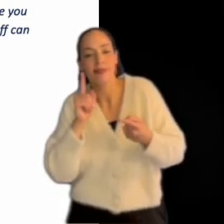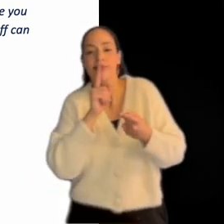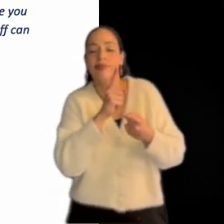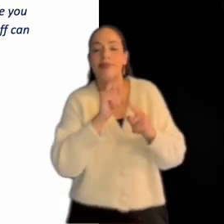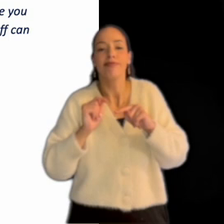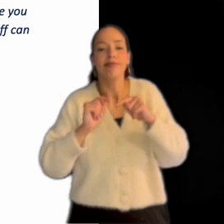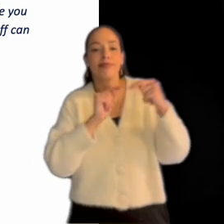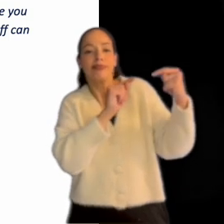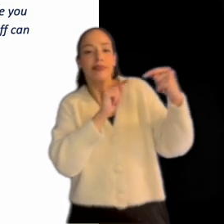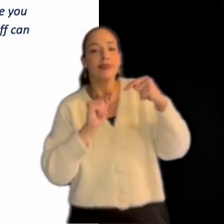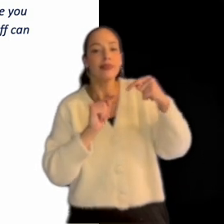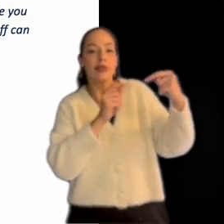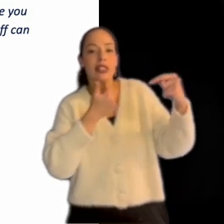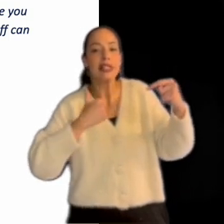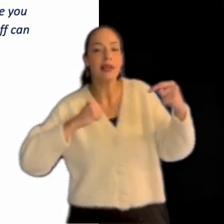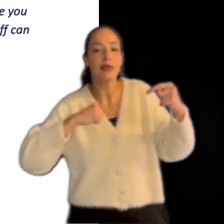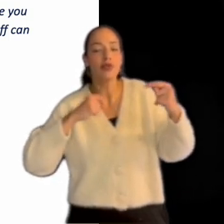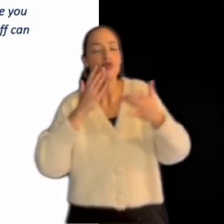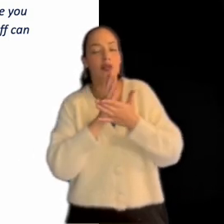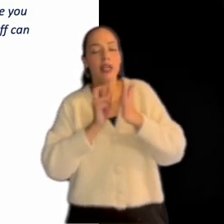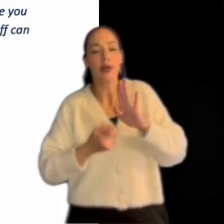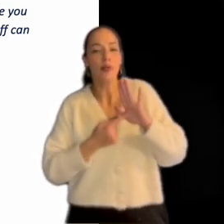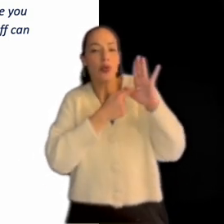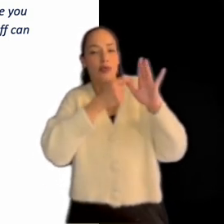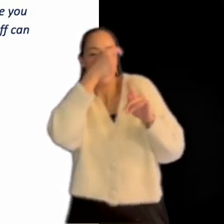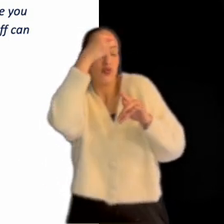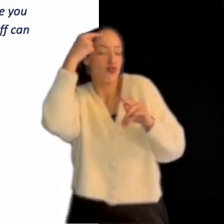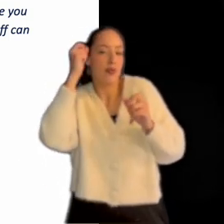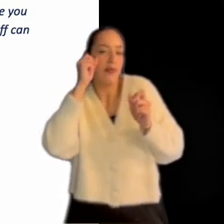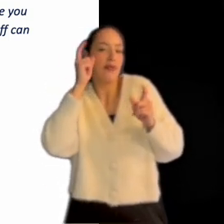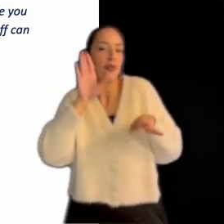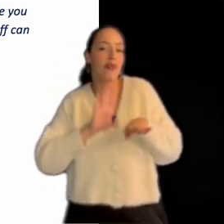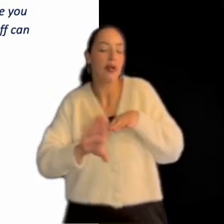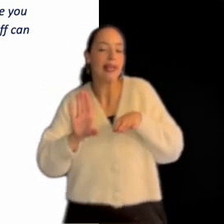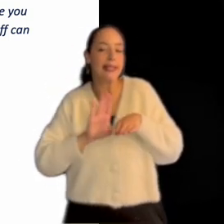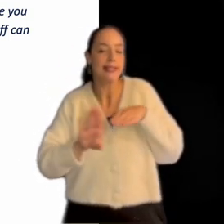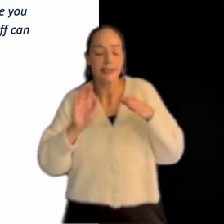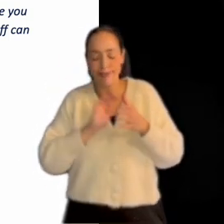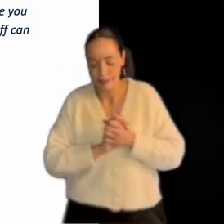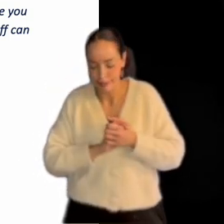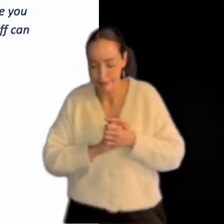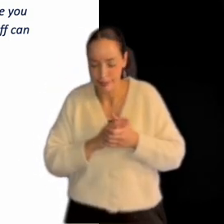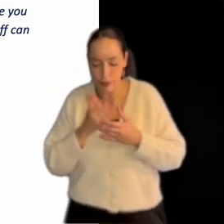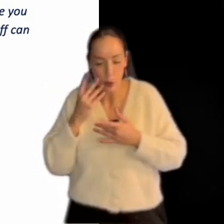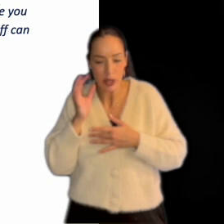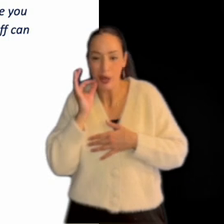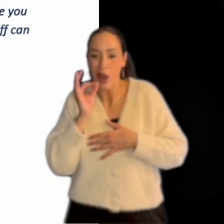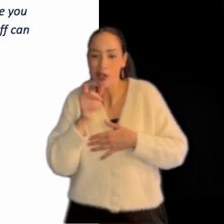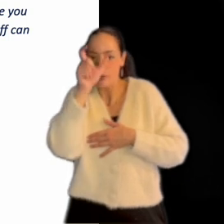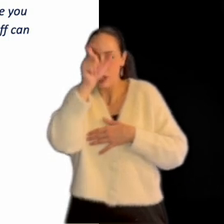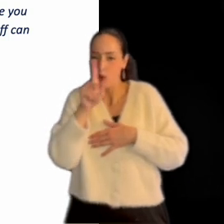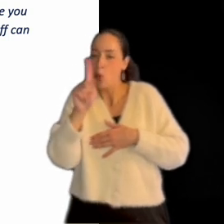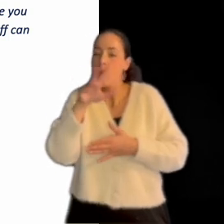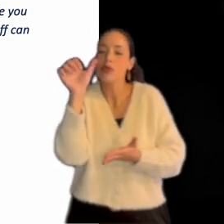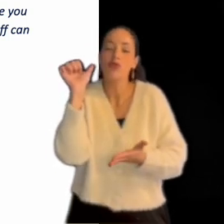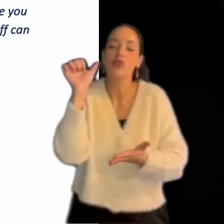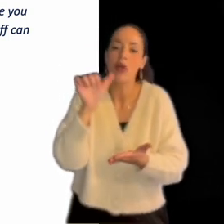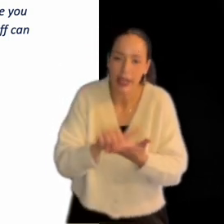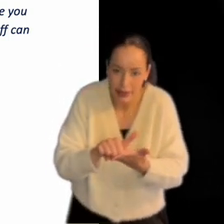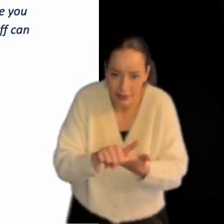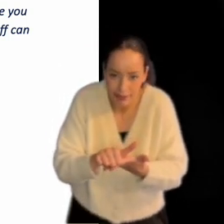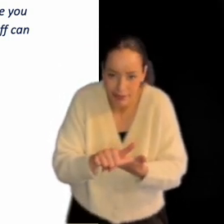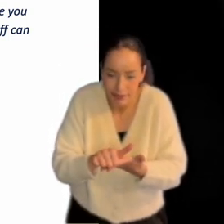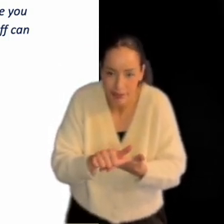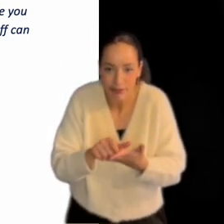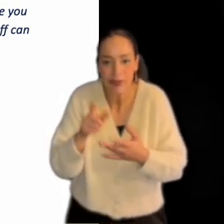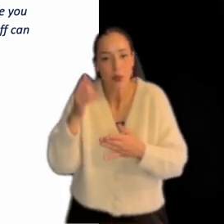this commitment to trauma-informed practice. In asking what's right with someone, instead we imagine that someone is doing the best they can with the